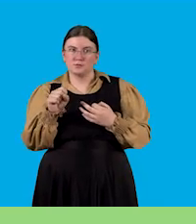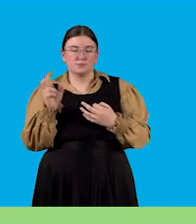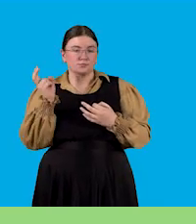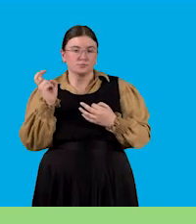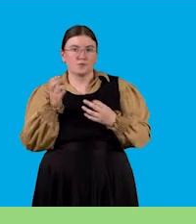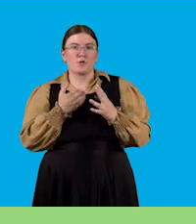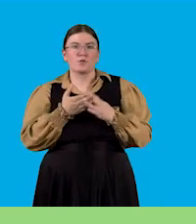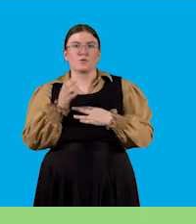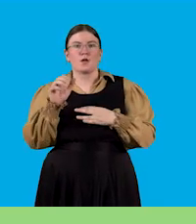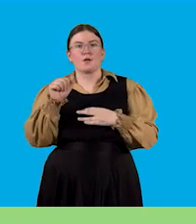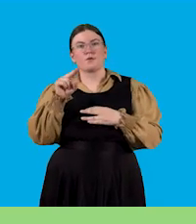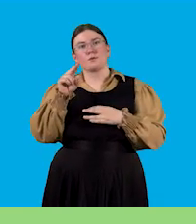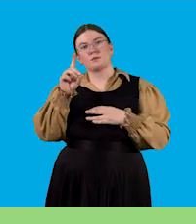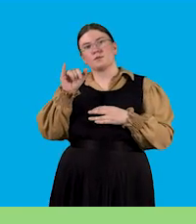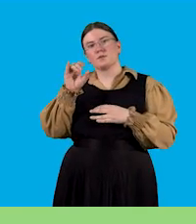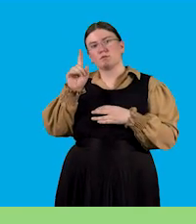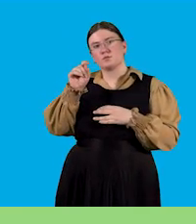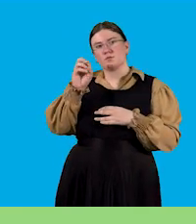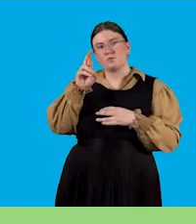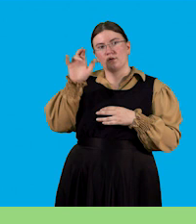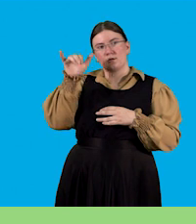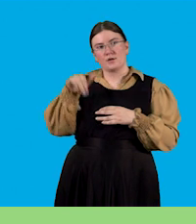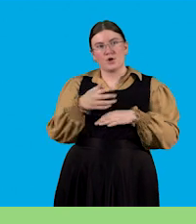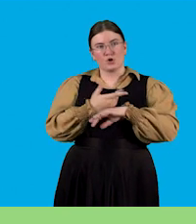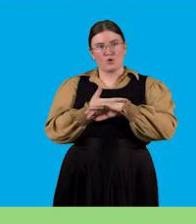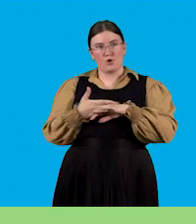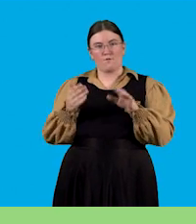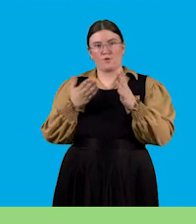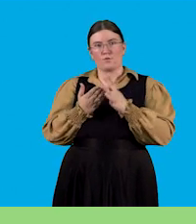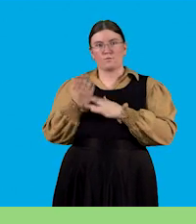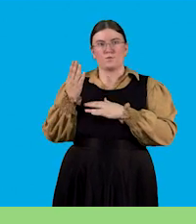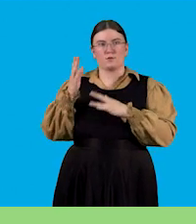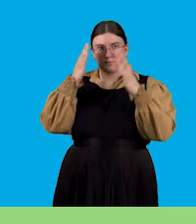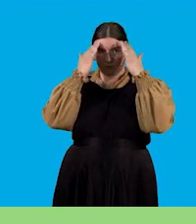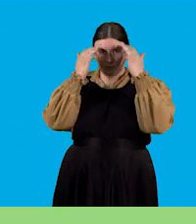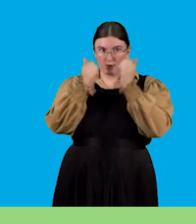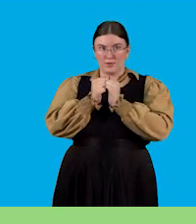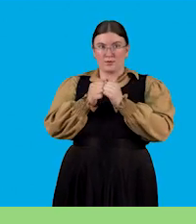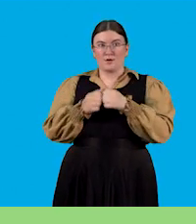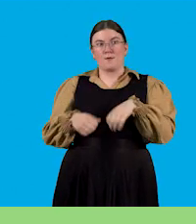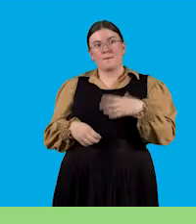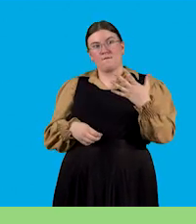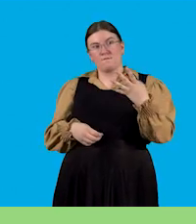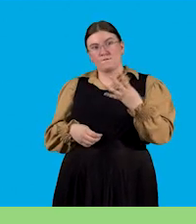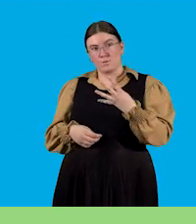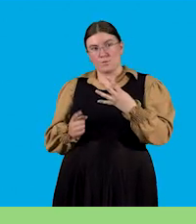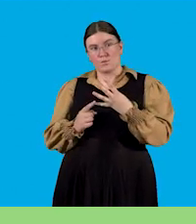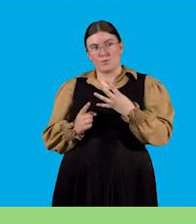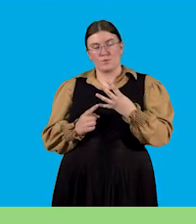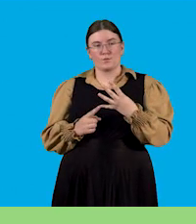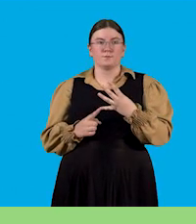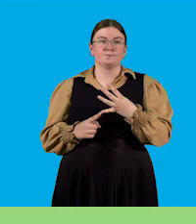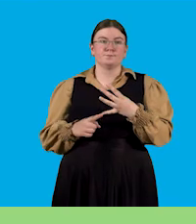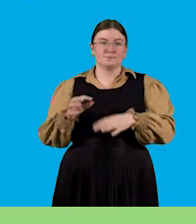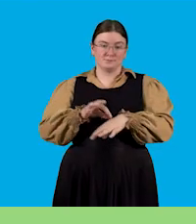travel along the auditory nerve to the brain. Number 4, in the skin we have